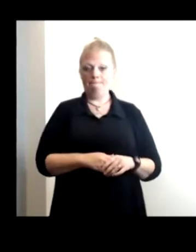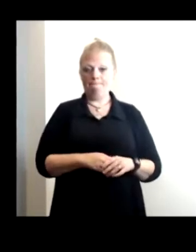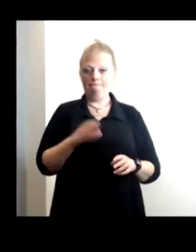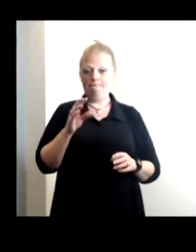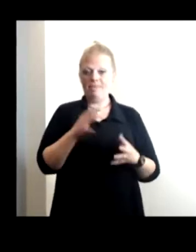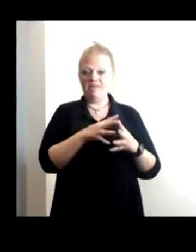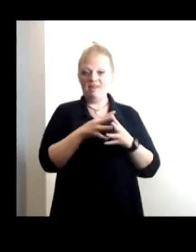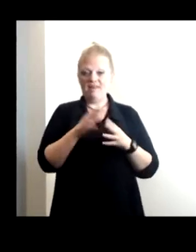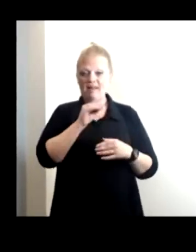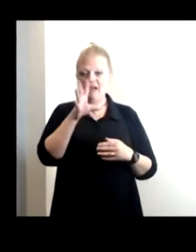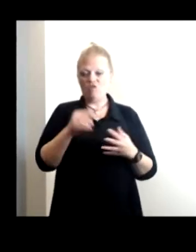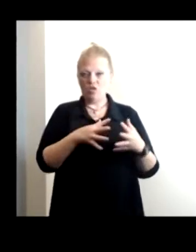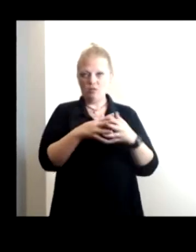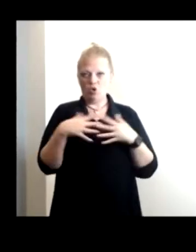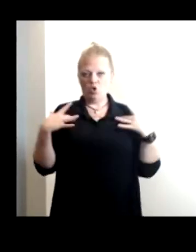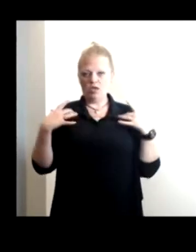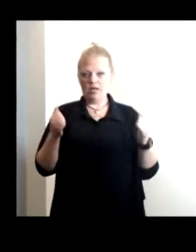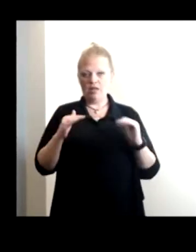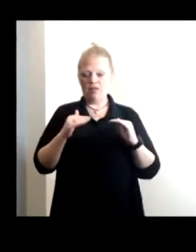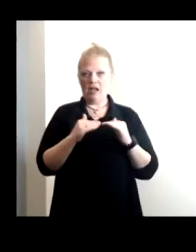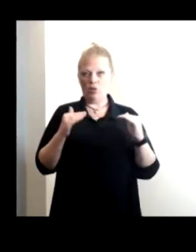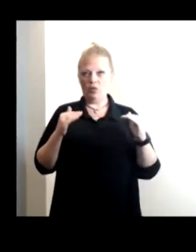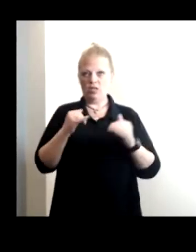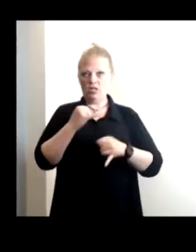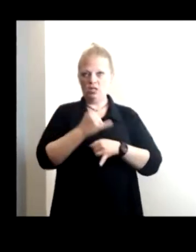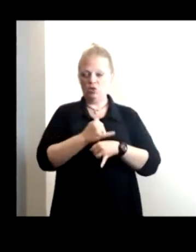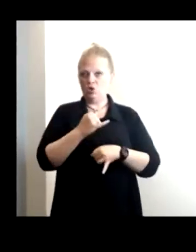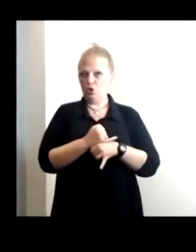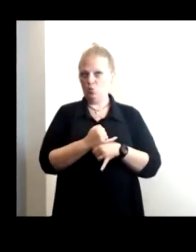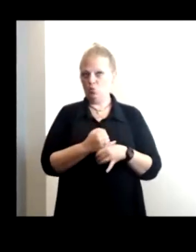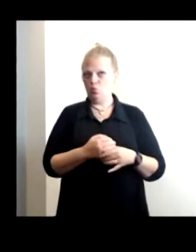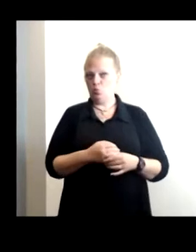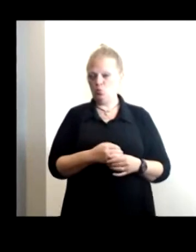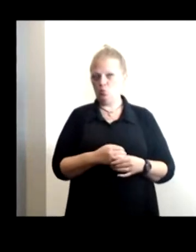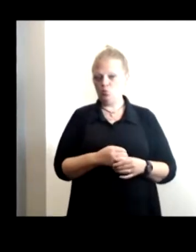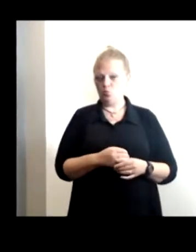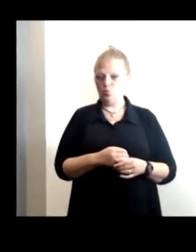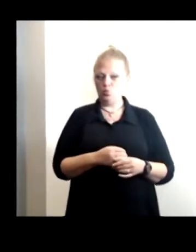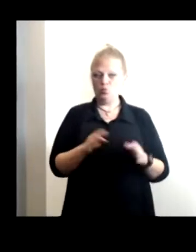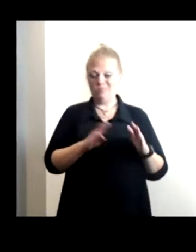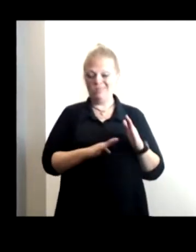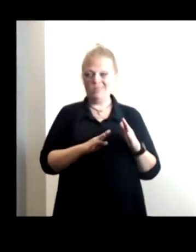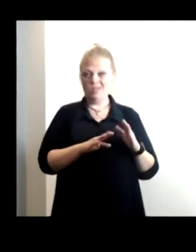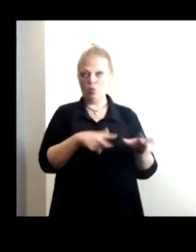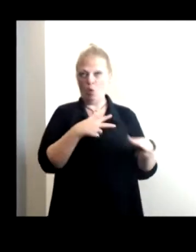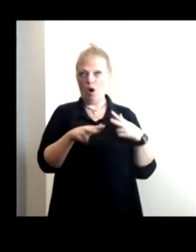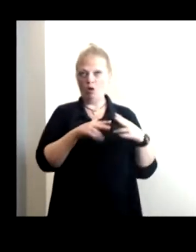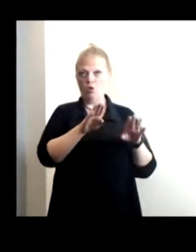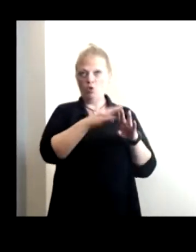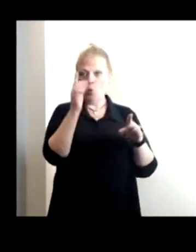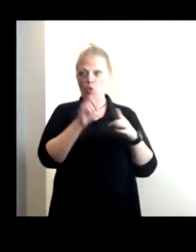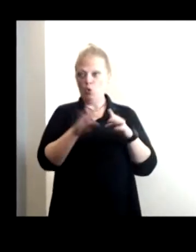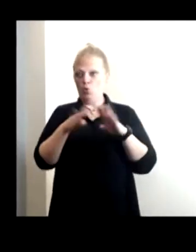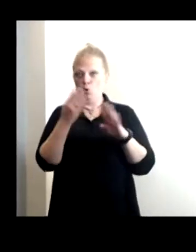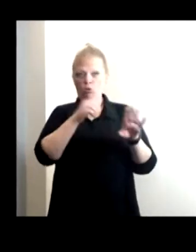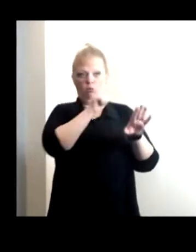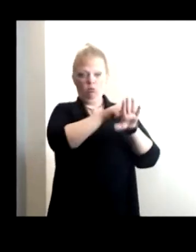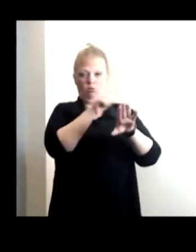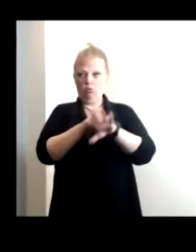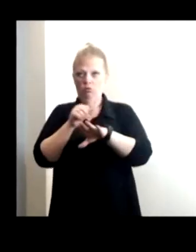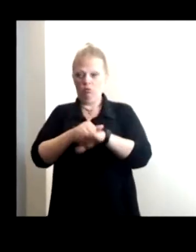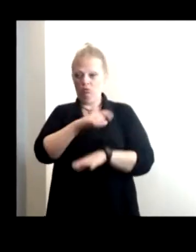African American Health Equity Institute to basically walk door to door. It didn't get passed